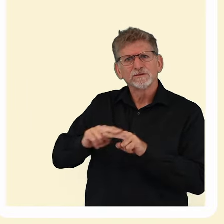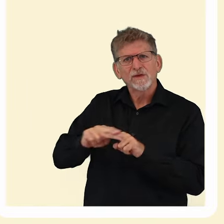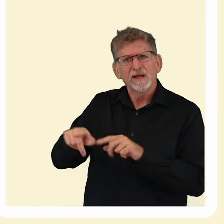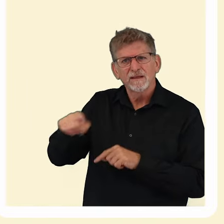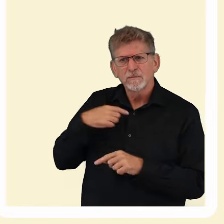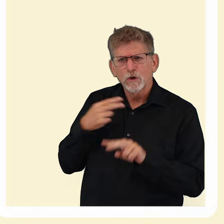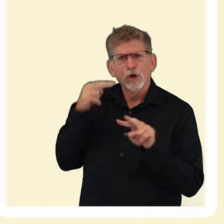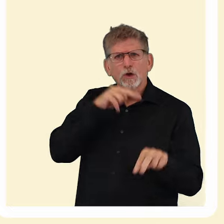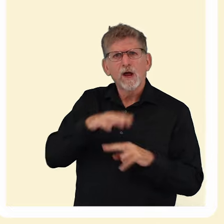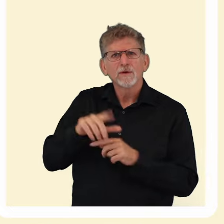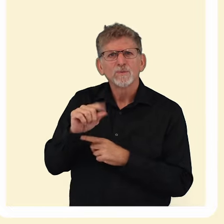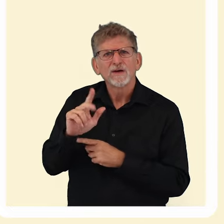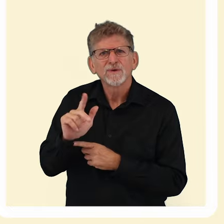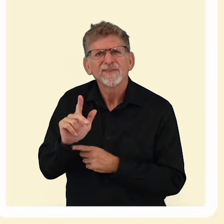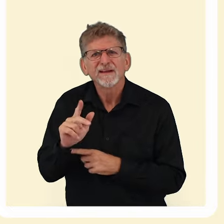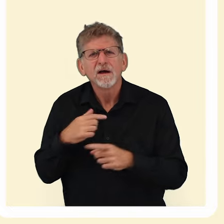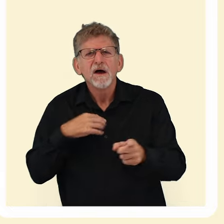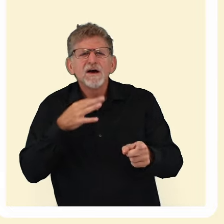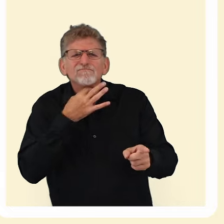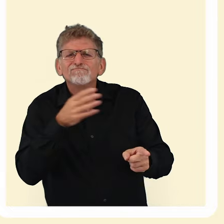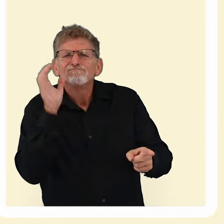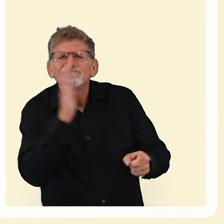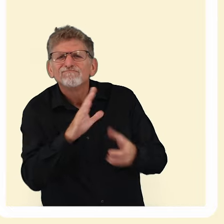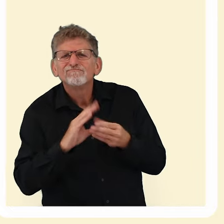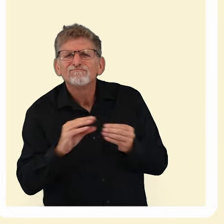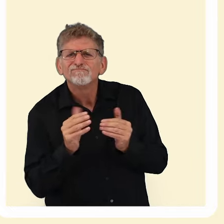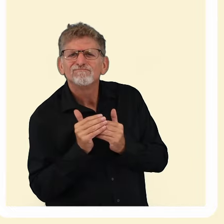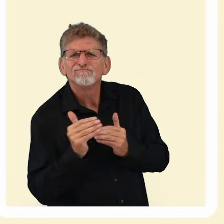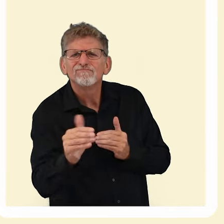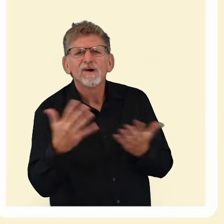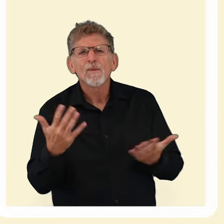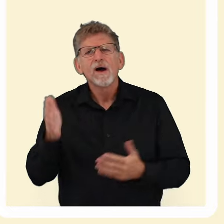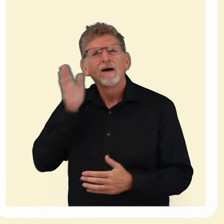for Via Rail. Well, before we leave the